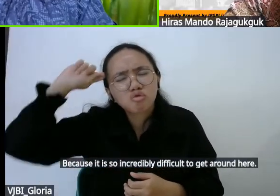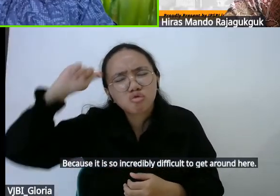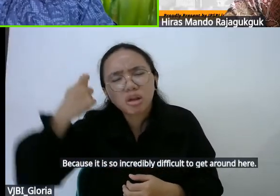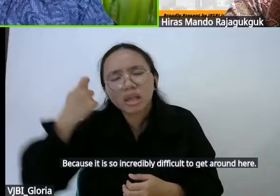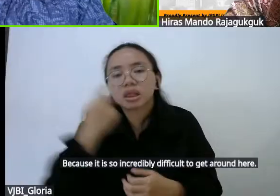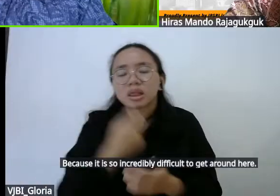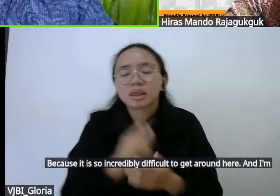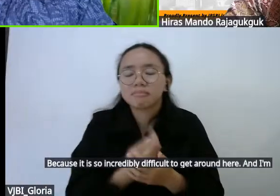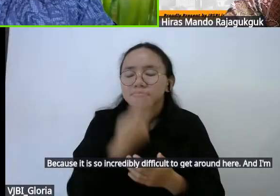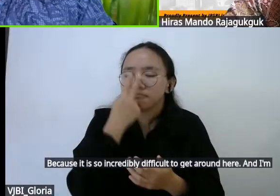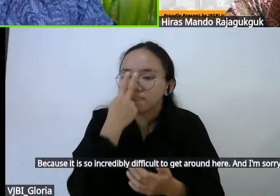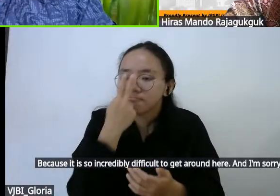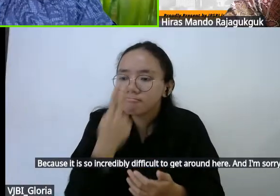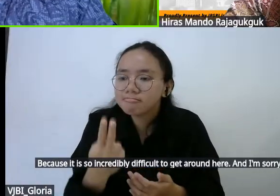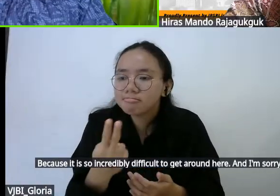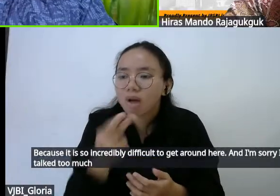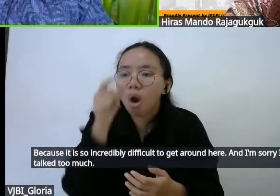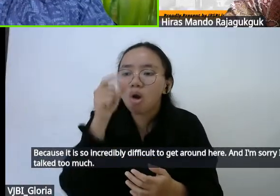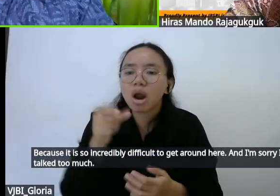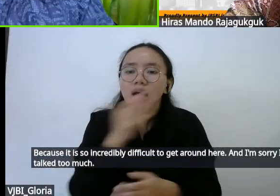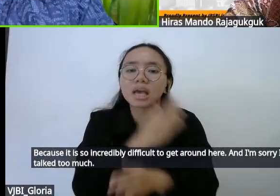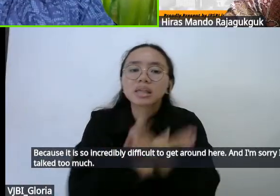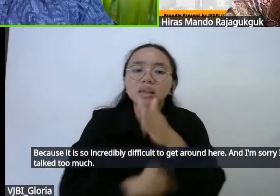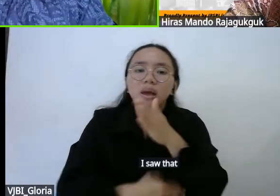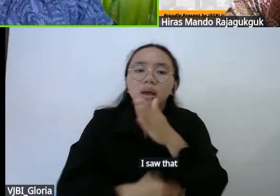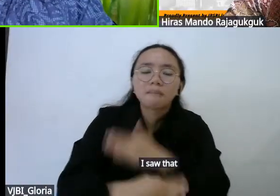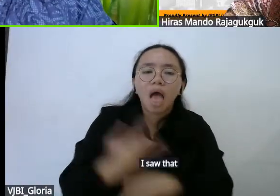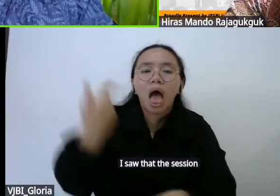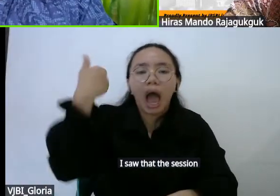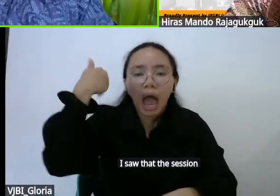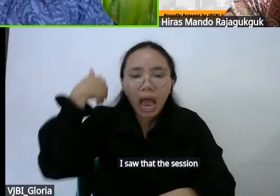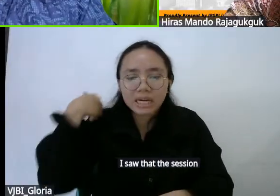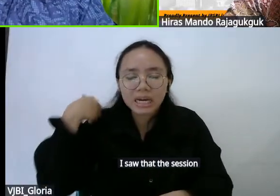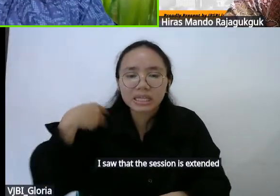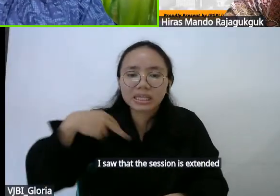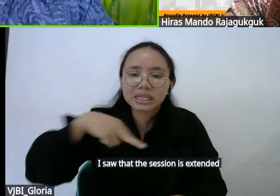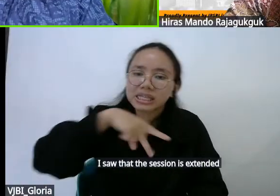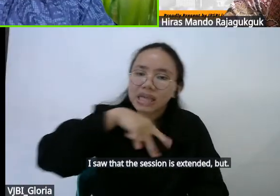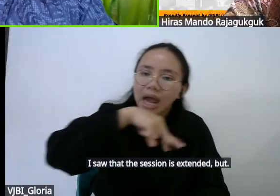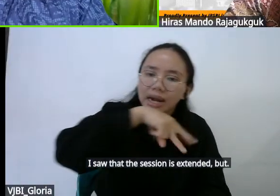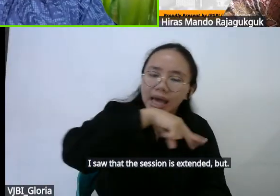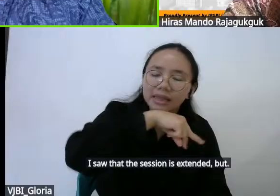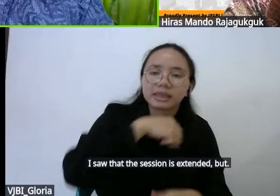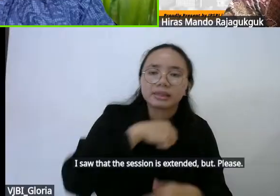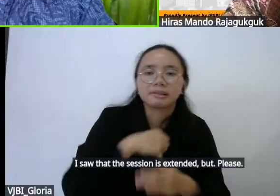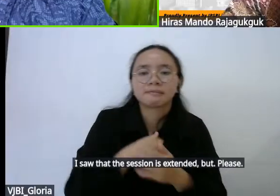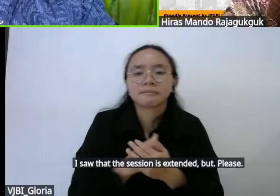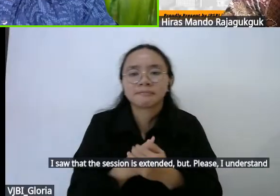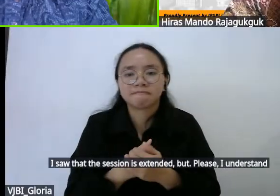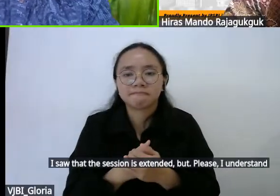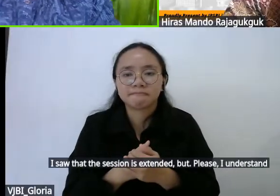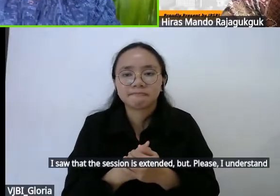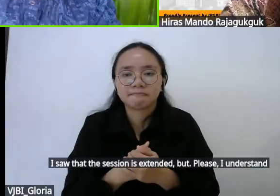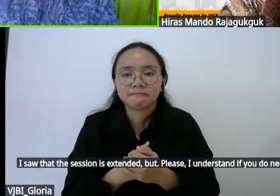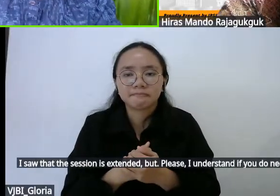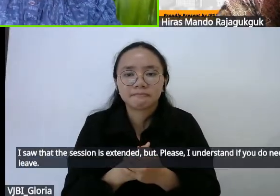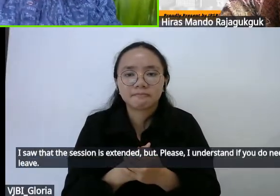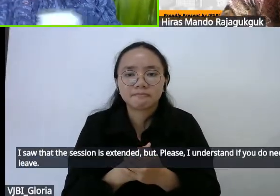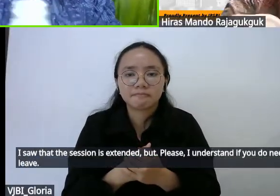And I'm sorry I talked too much. I saw that the session is extended, but please, I understand if you do need to leave.